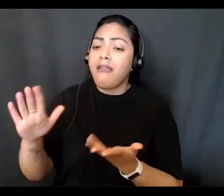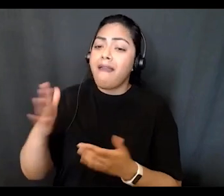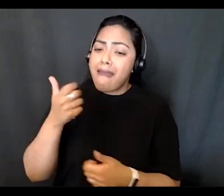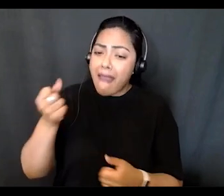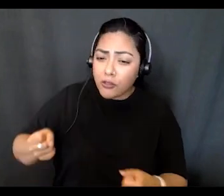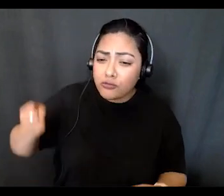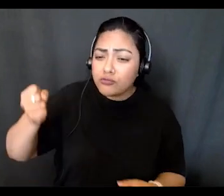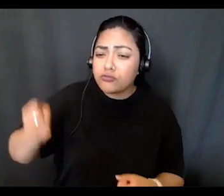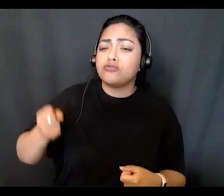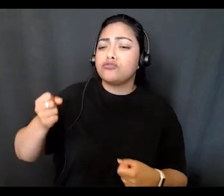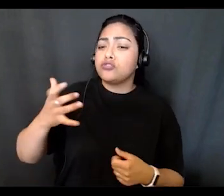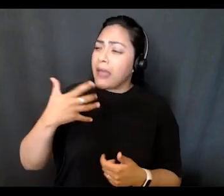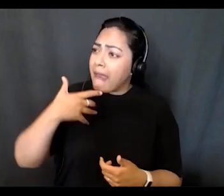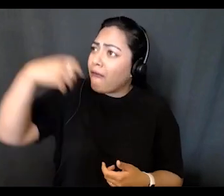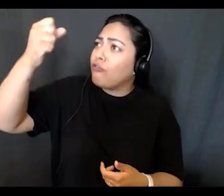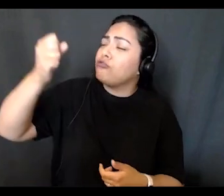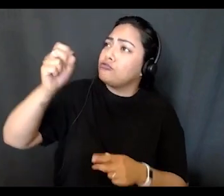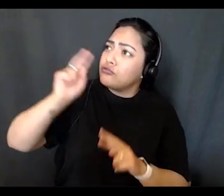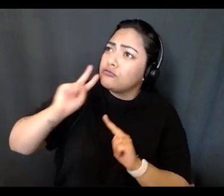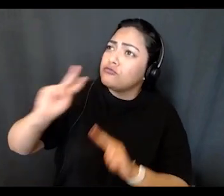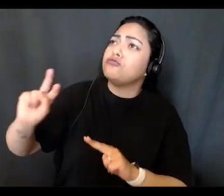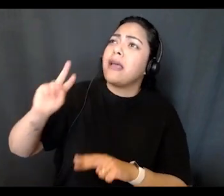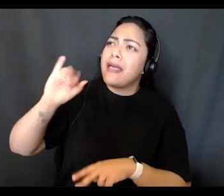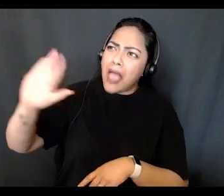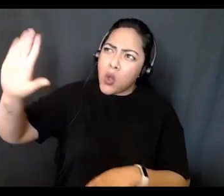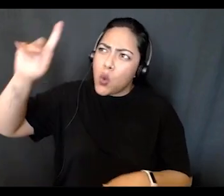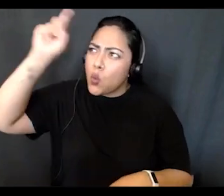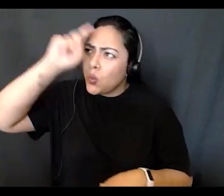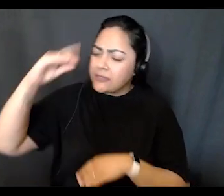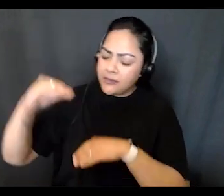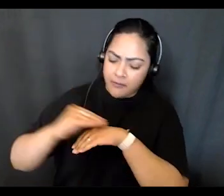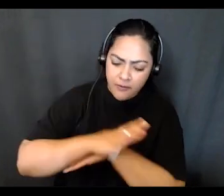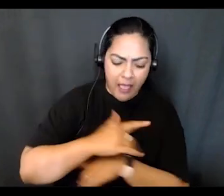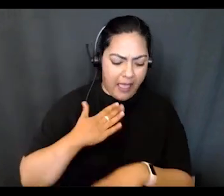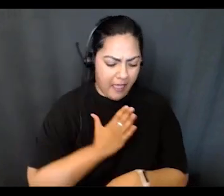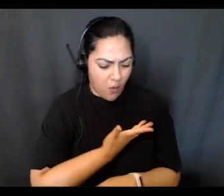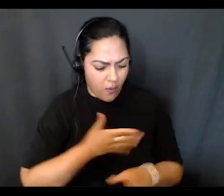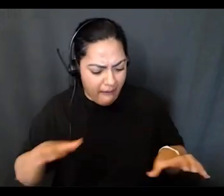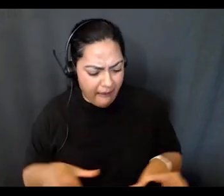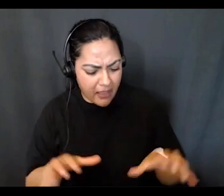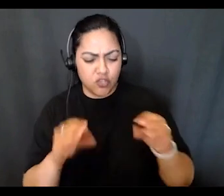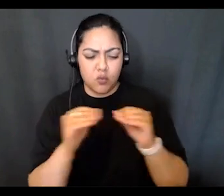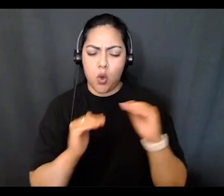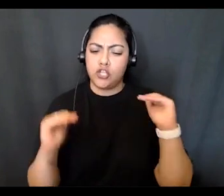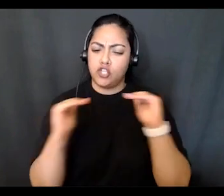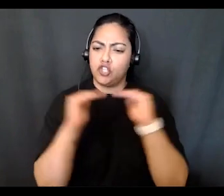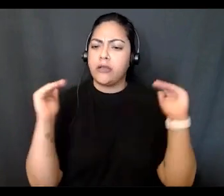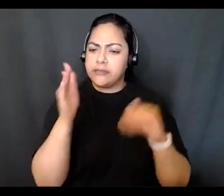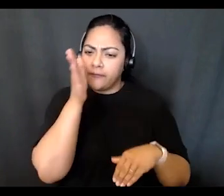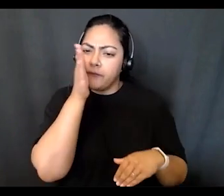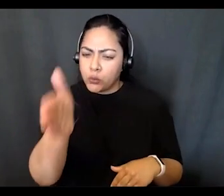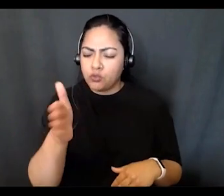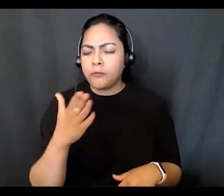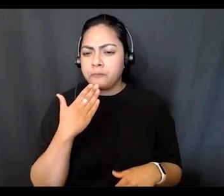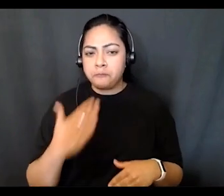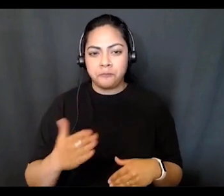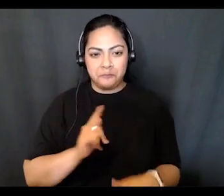their wisdom continue to inform our actions towards a more just future. Thank you. Next slide,